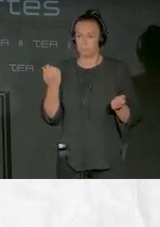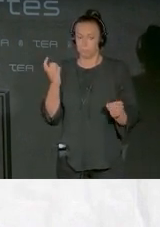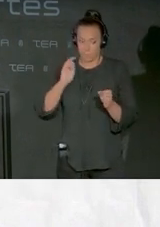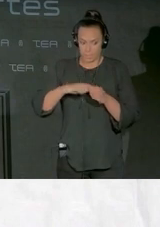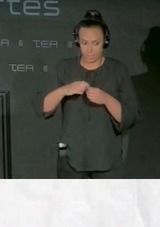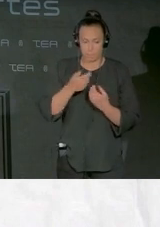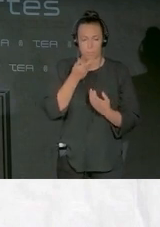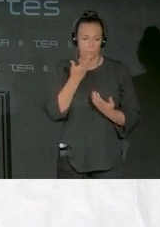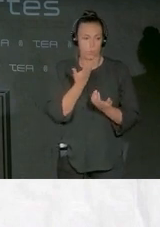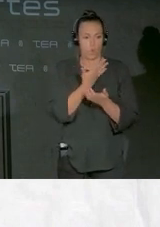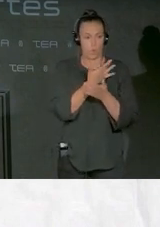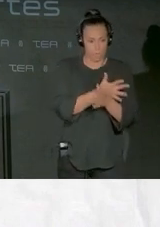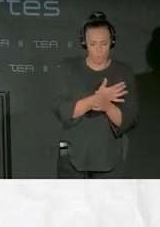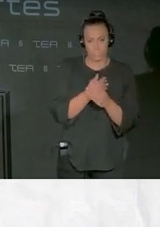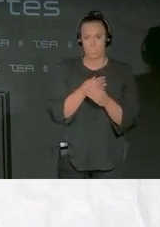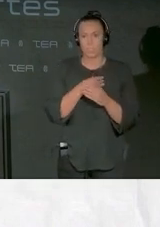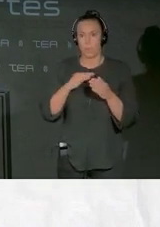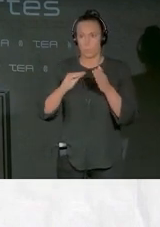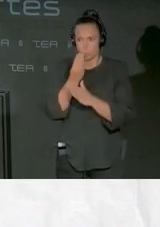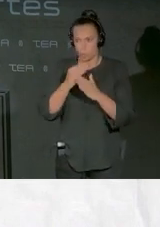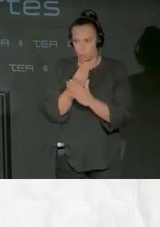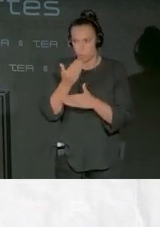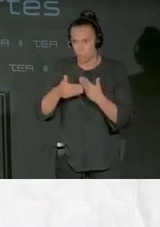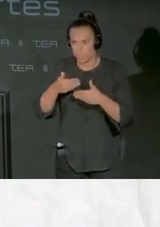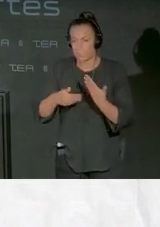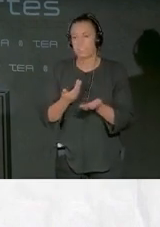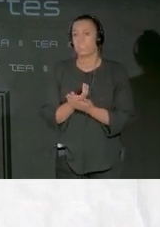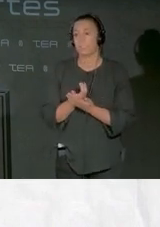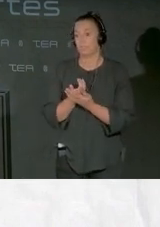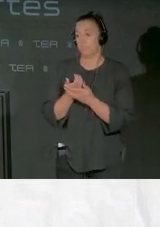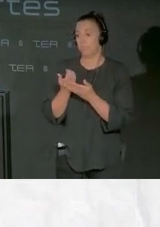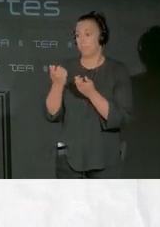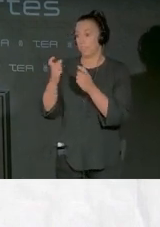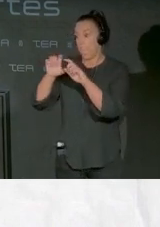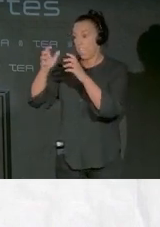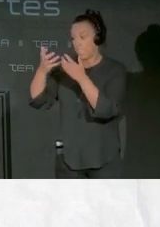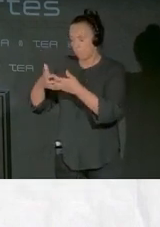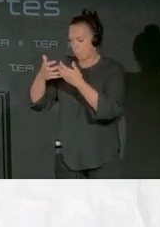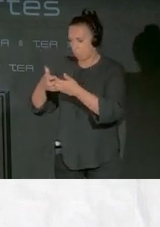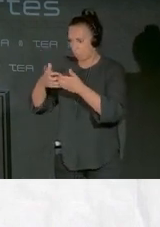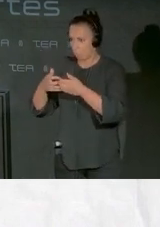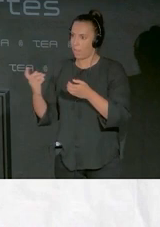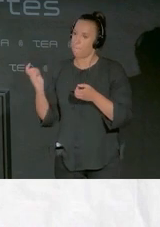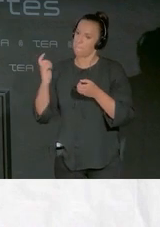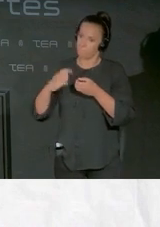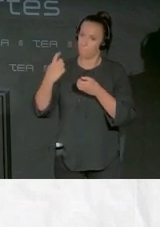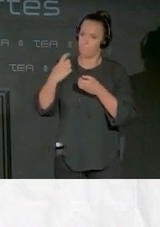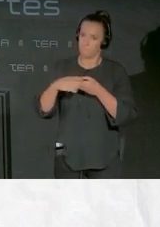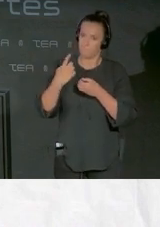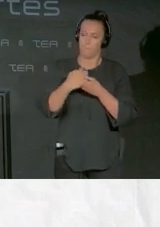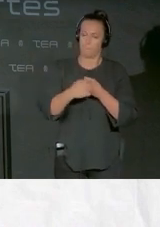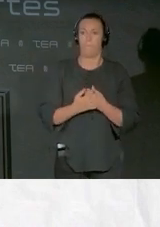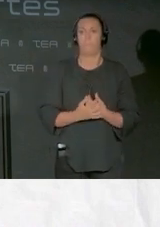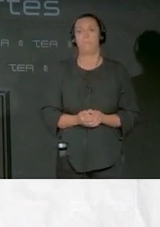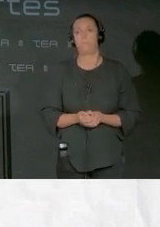we spoke to a huge amount of people, which I'll talk about in a moment, to really, again, it was mentioned earlier, start that conversation to help